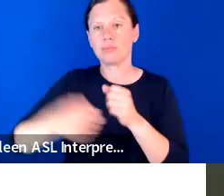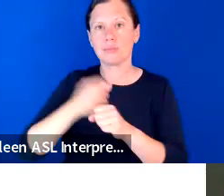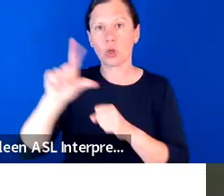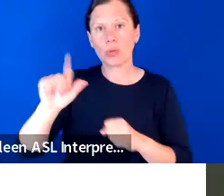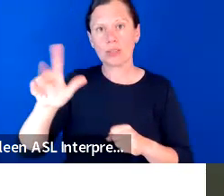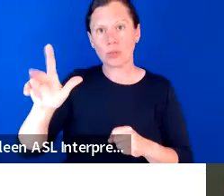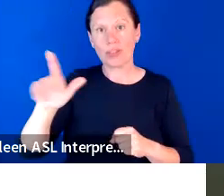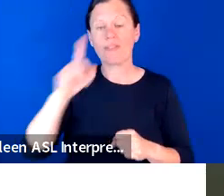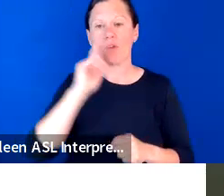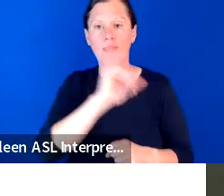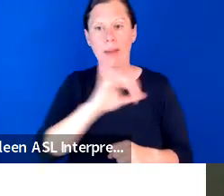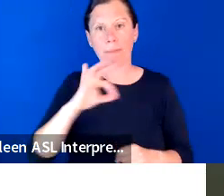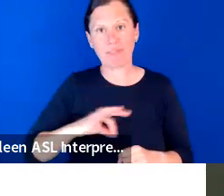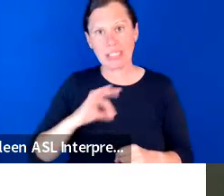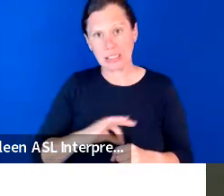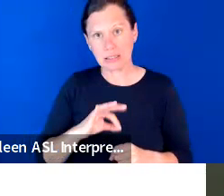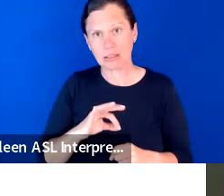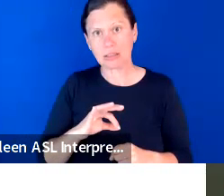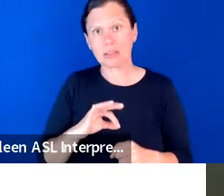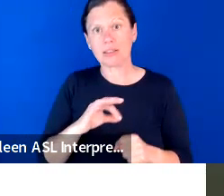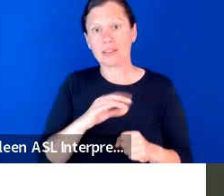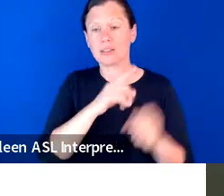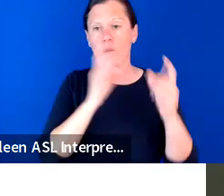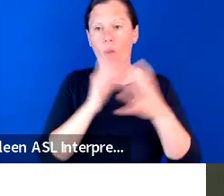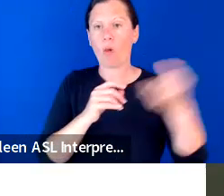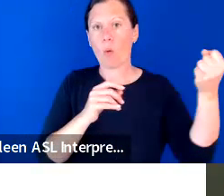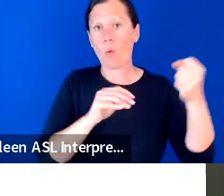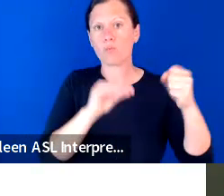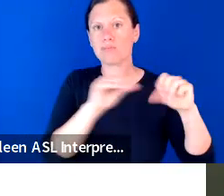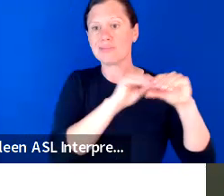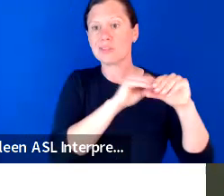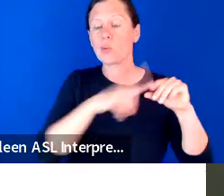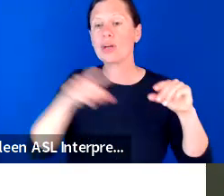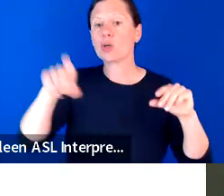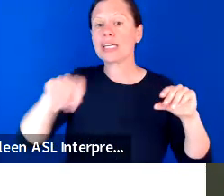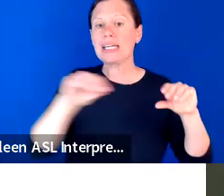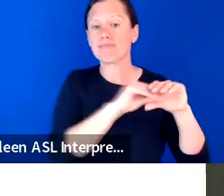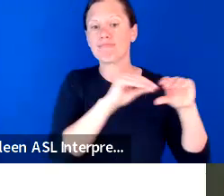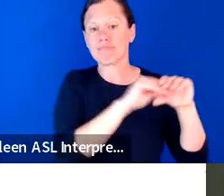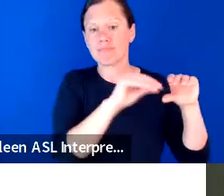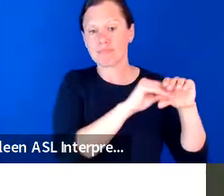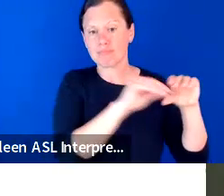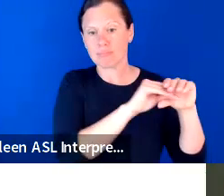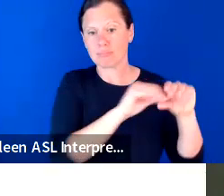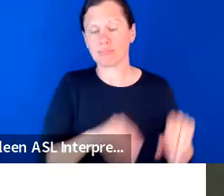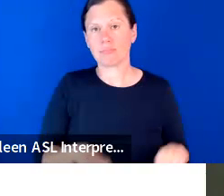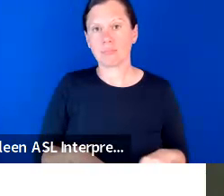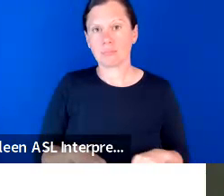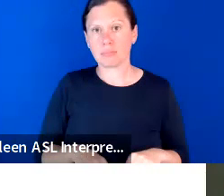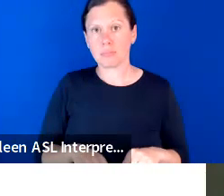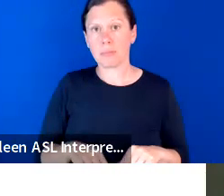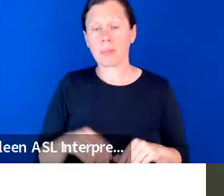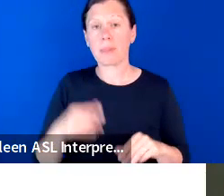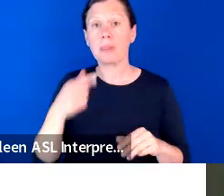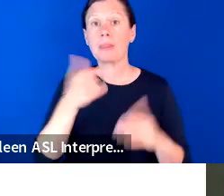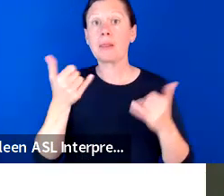use when you need it. Near retirees have permanent access to whatever percentage of the benefit amount they earn at any time that